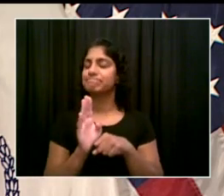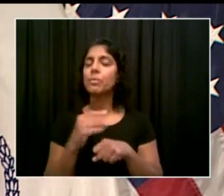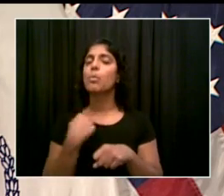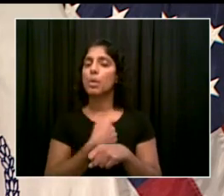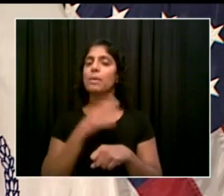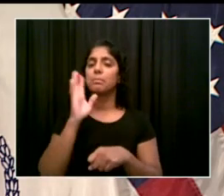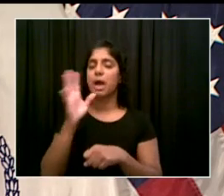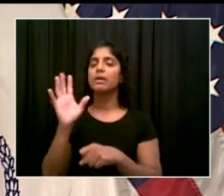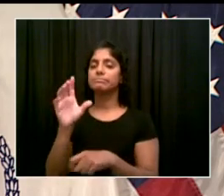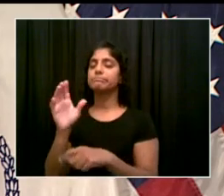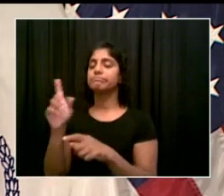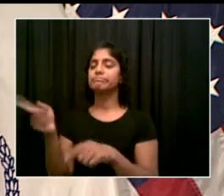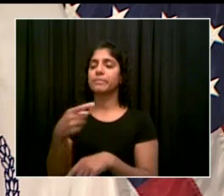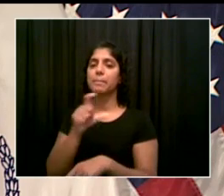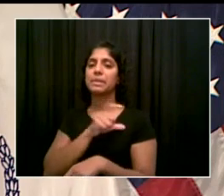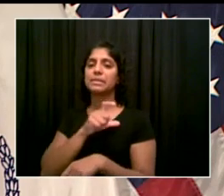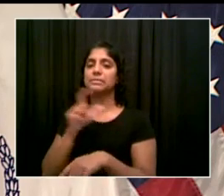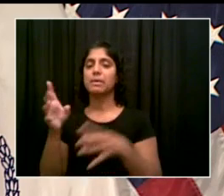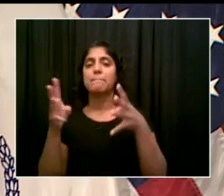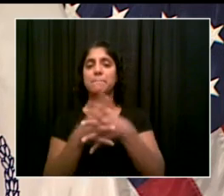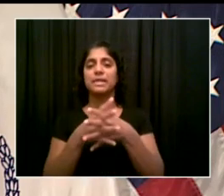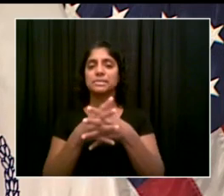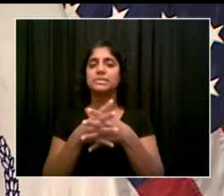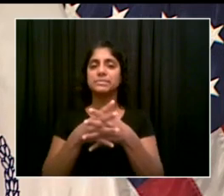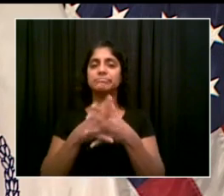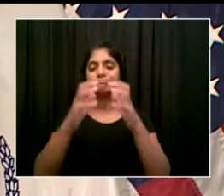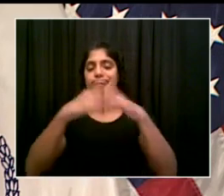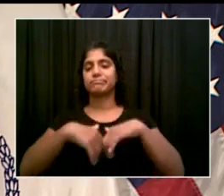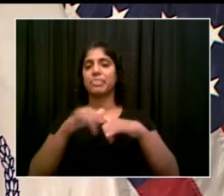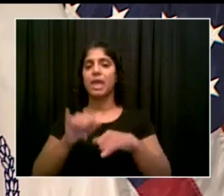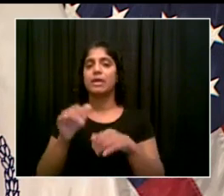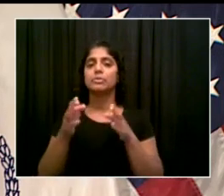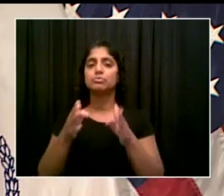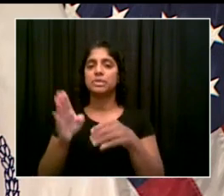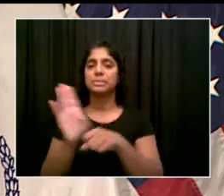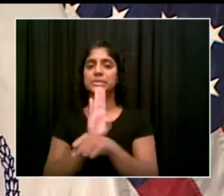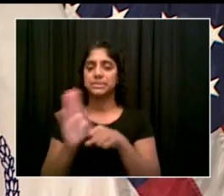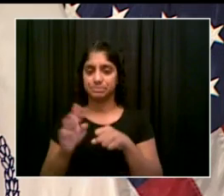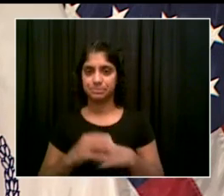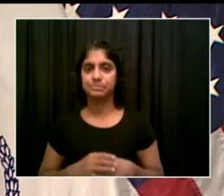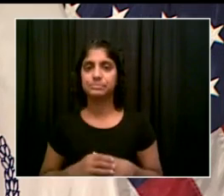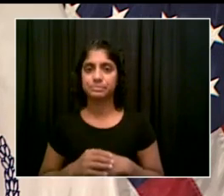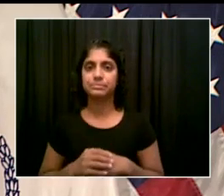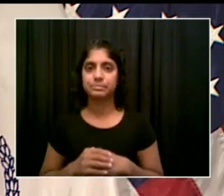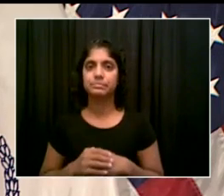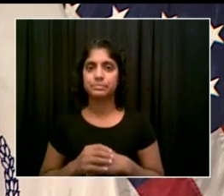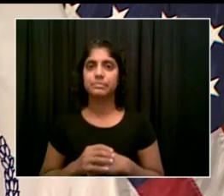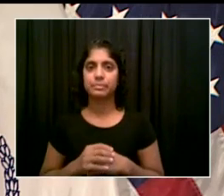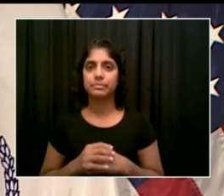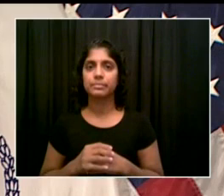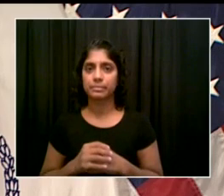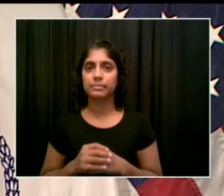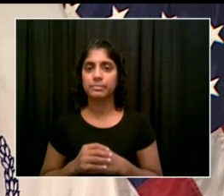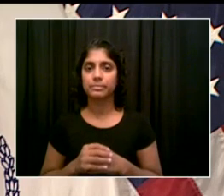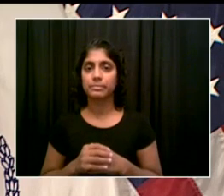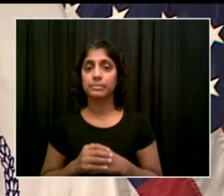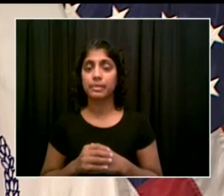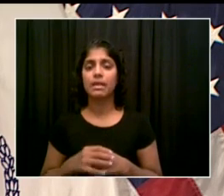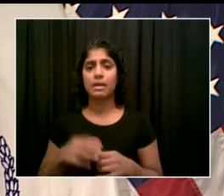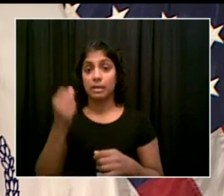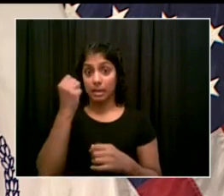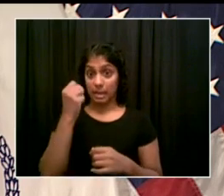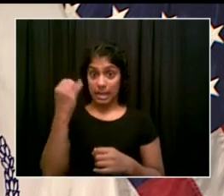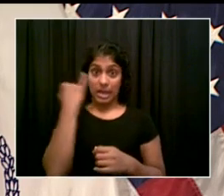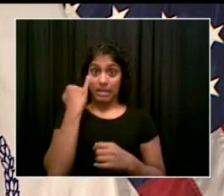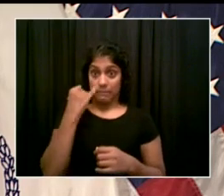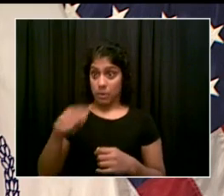by neighborhood where there's a problem with intensive presence, different agencies, to make sure that we solve this.